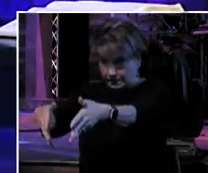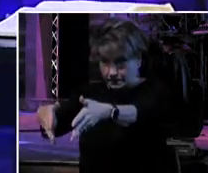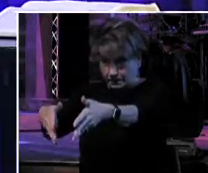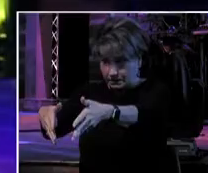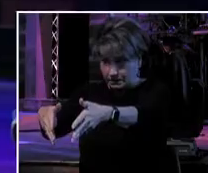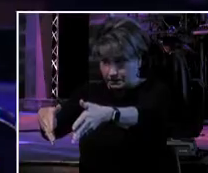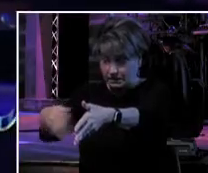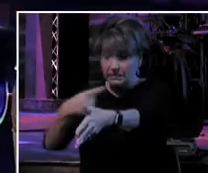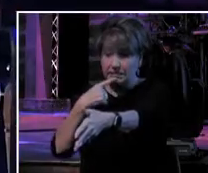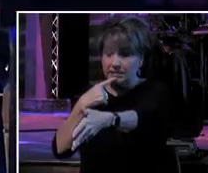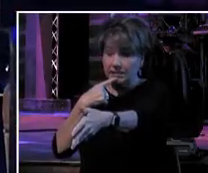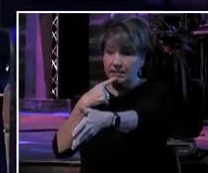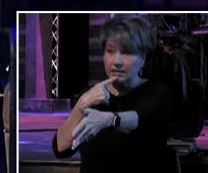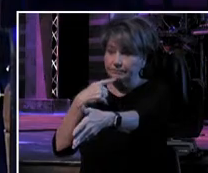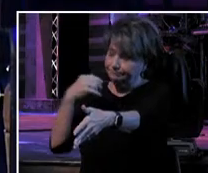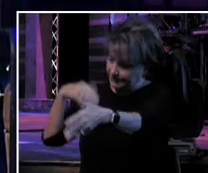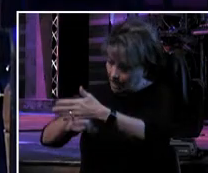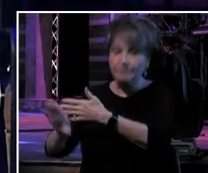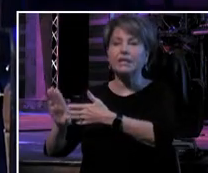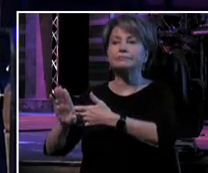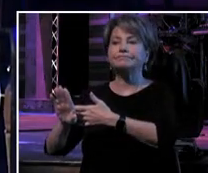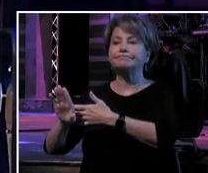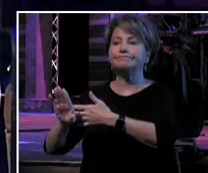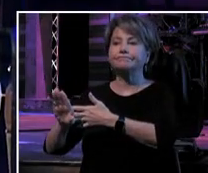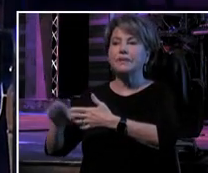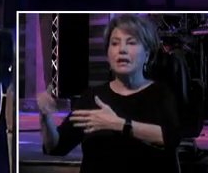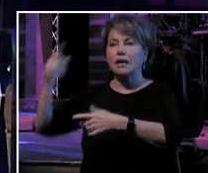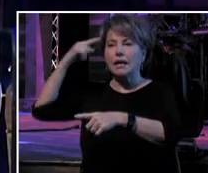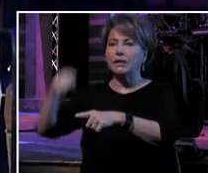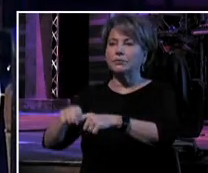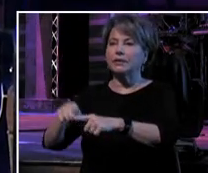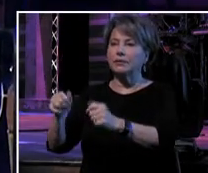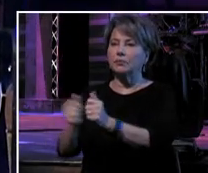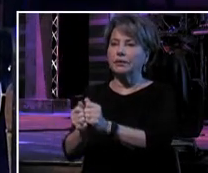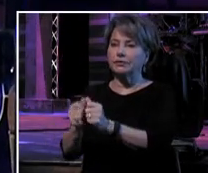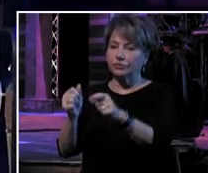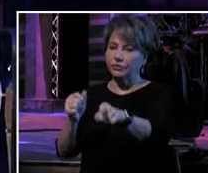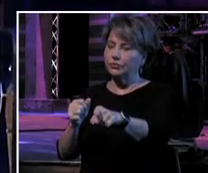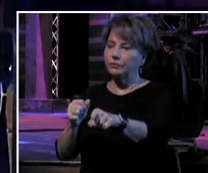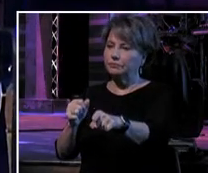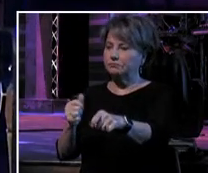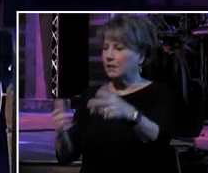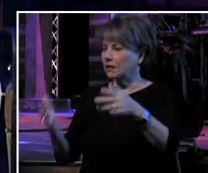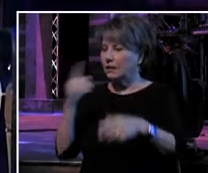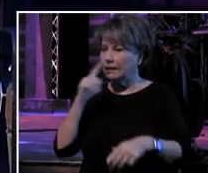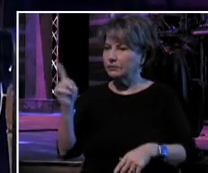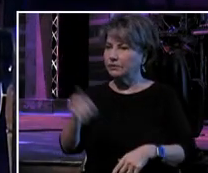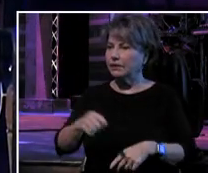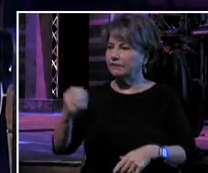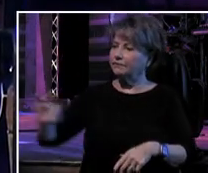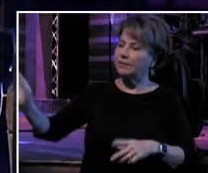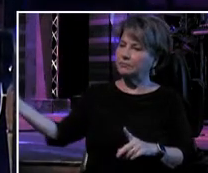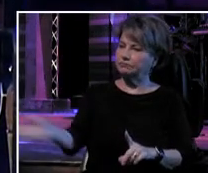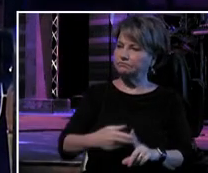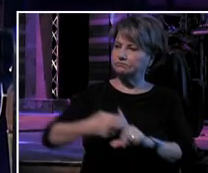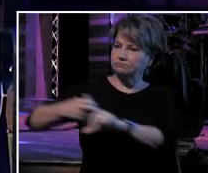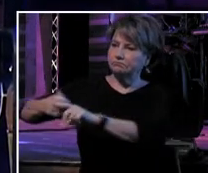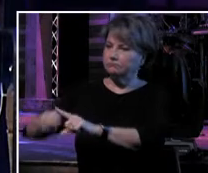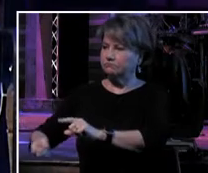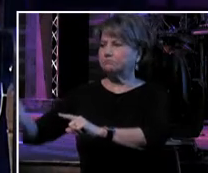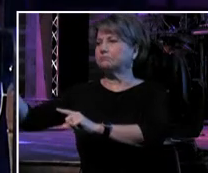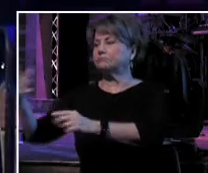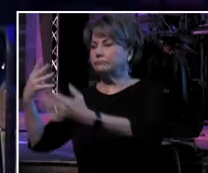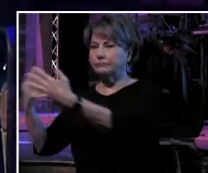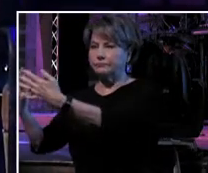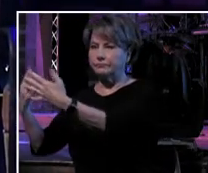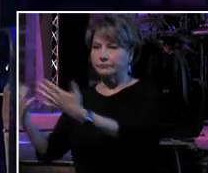Those who remained said, I'm in. I'm all in. And my life is going to be about Jesus. And I'm going to preach him. I'm going to preach him